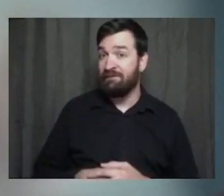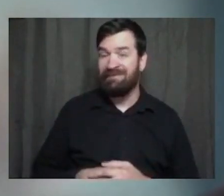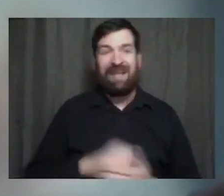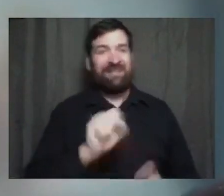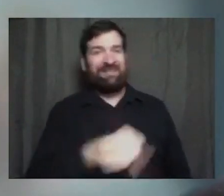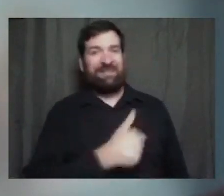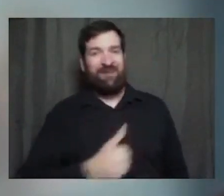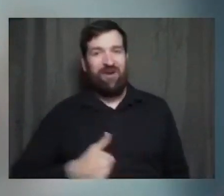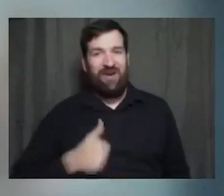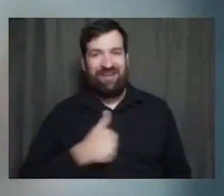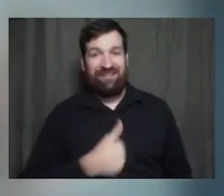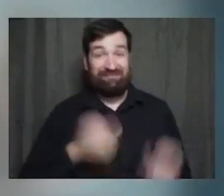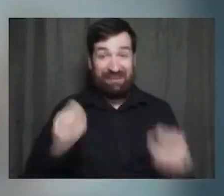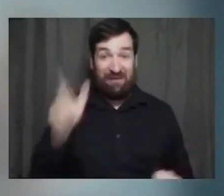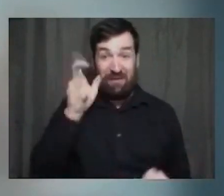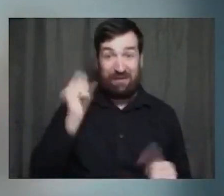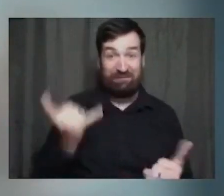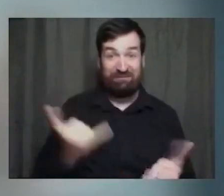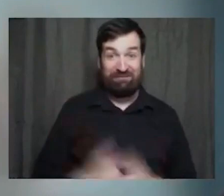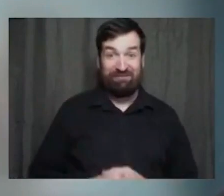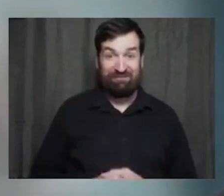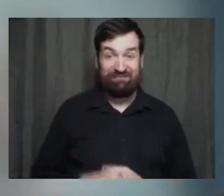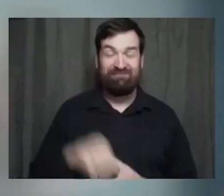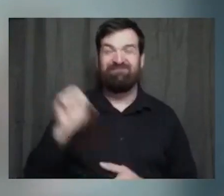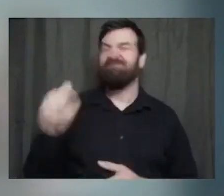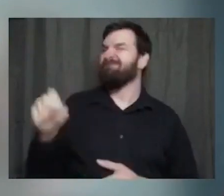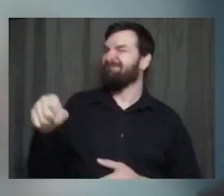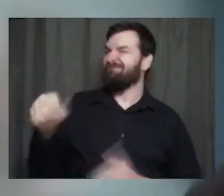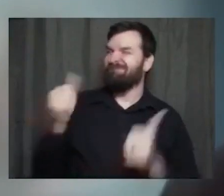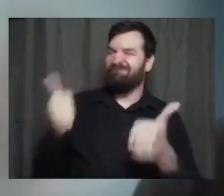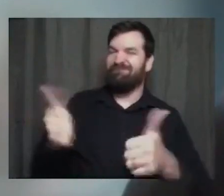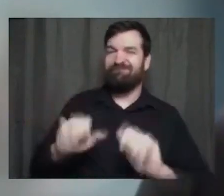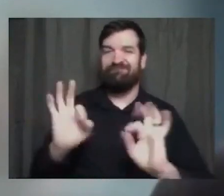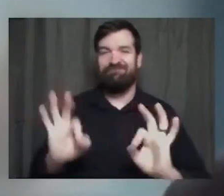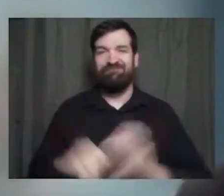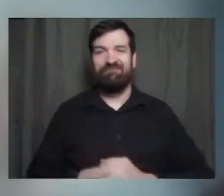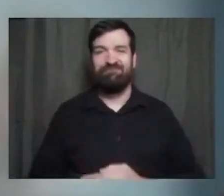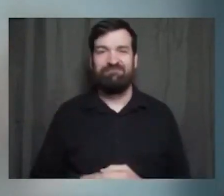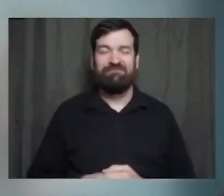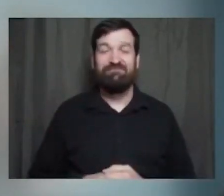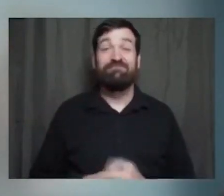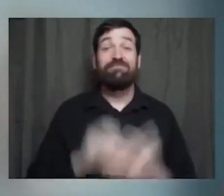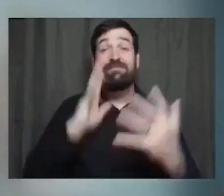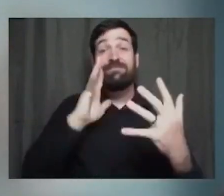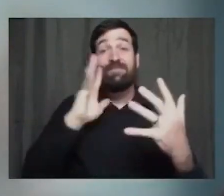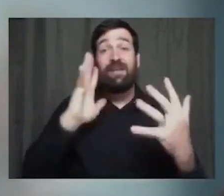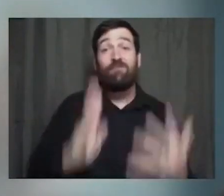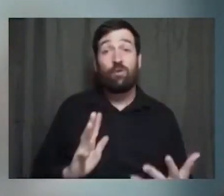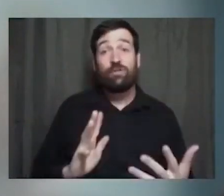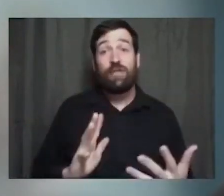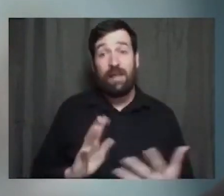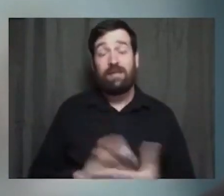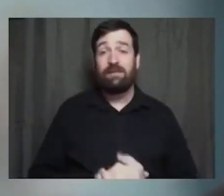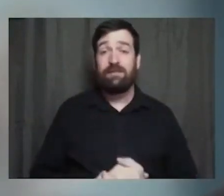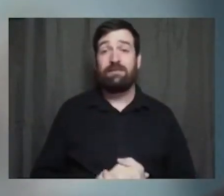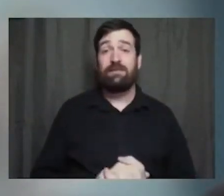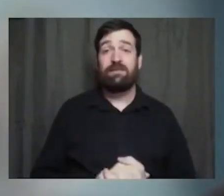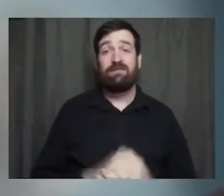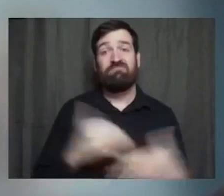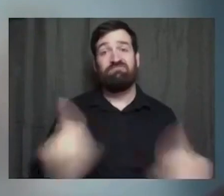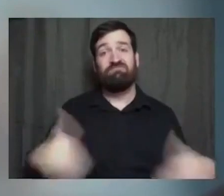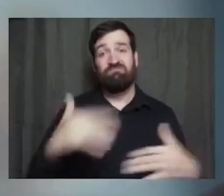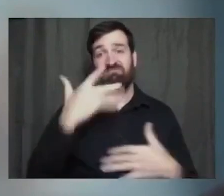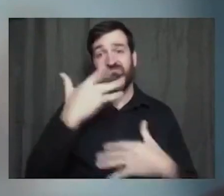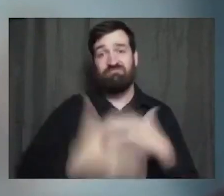Sorry, can you hear me? Yeah. We can hear you now. Hi. Unfortunately, we've been in a blood shortage for